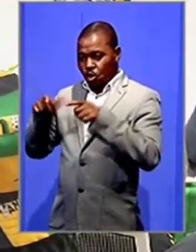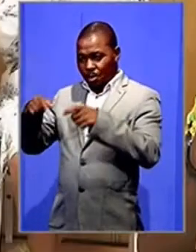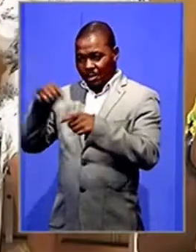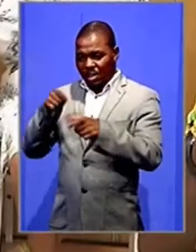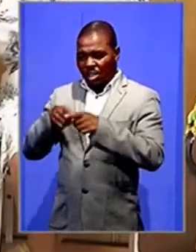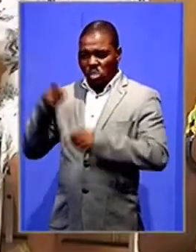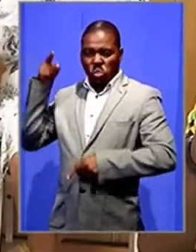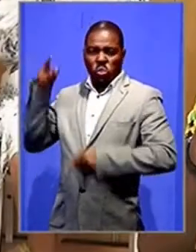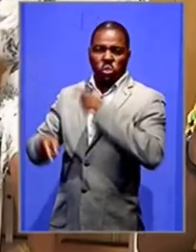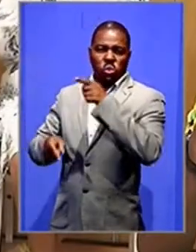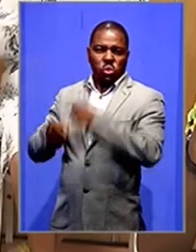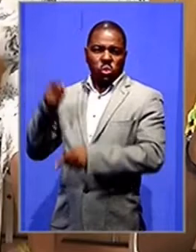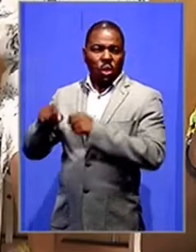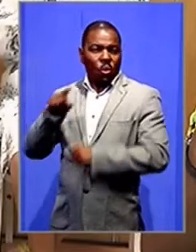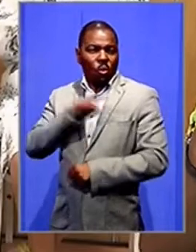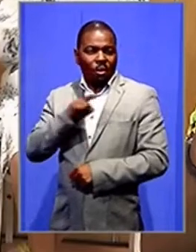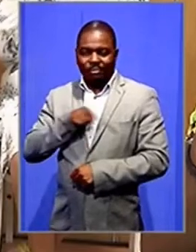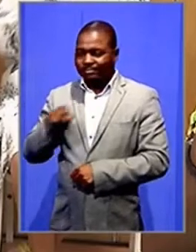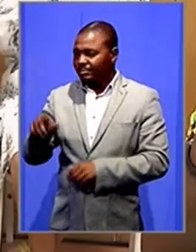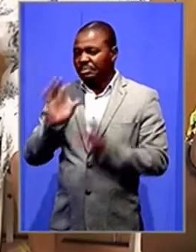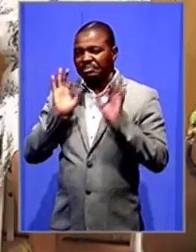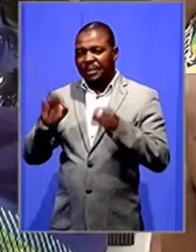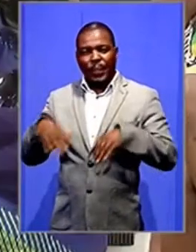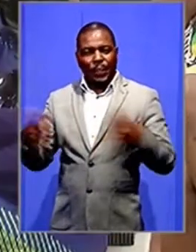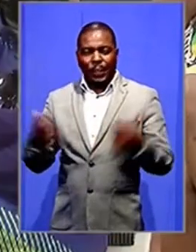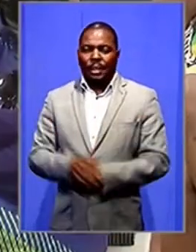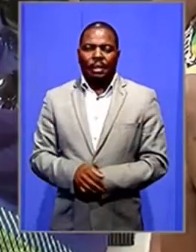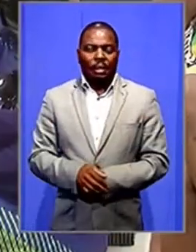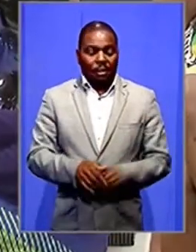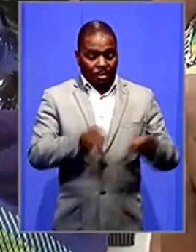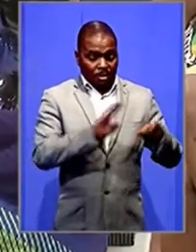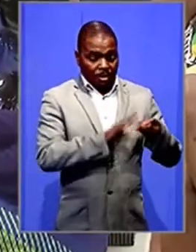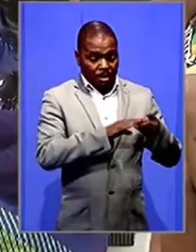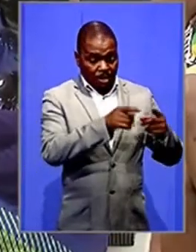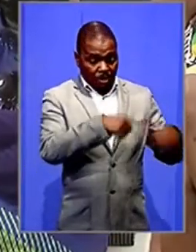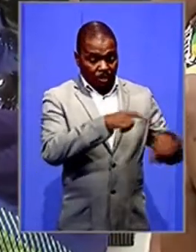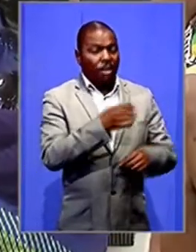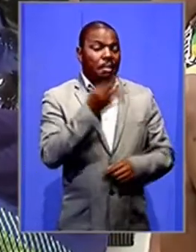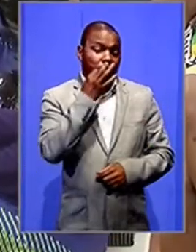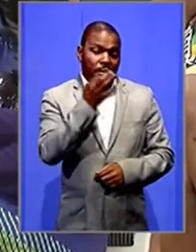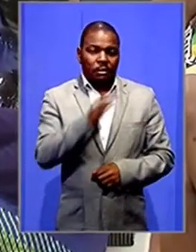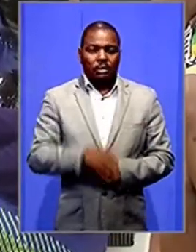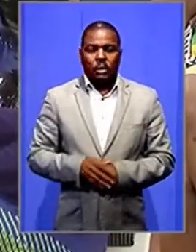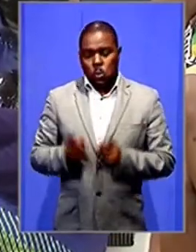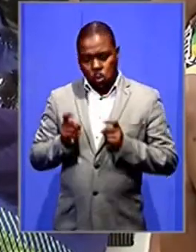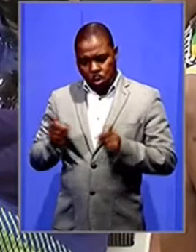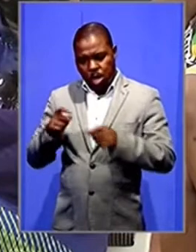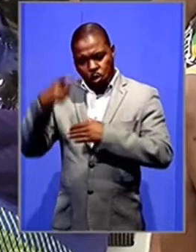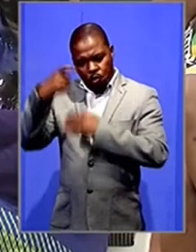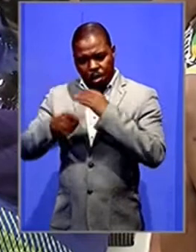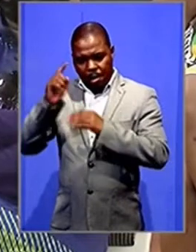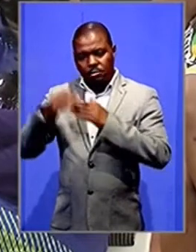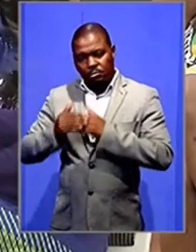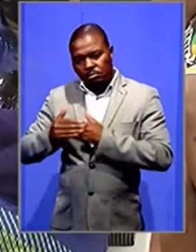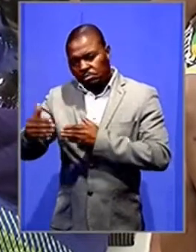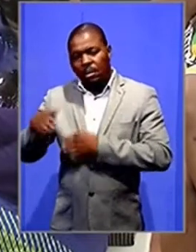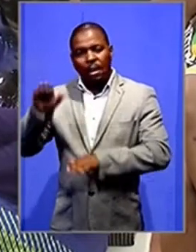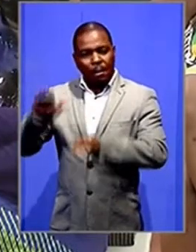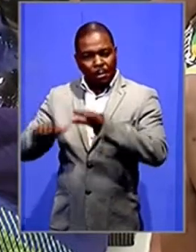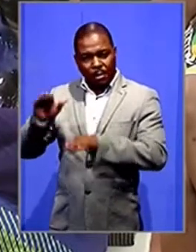provinceng ya Free State ka go hloka motheo. Ba ipiletša gape gore go be le khonferense ya kapijana ya go kgetha boetapele ka